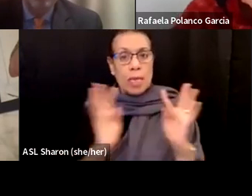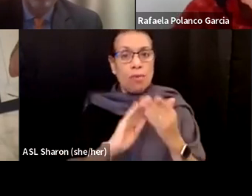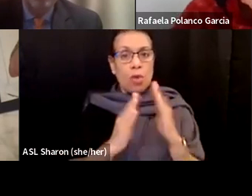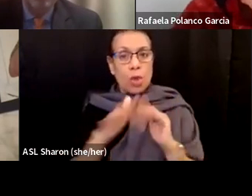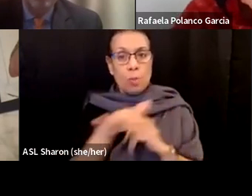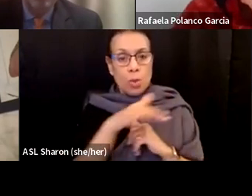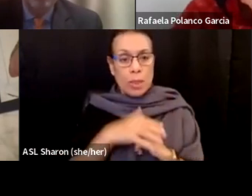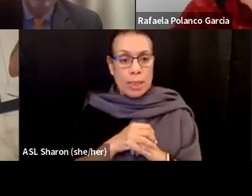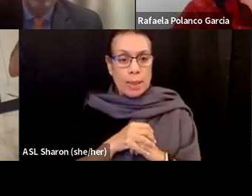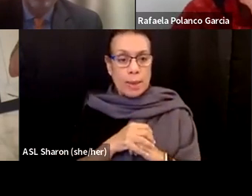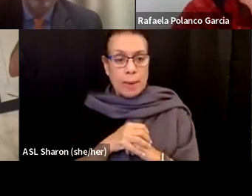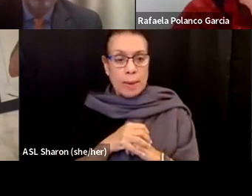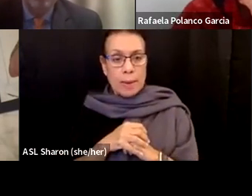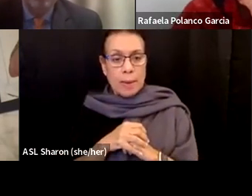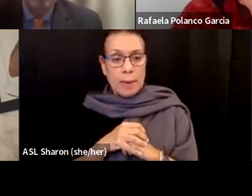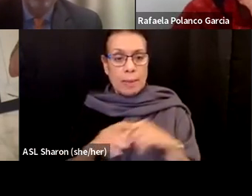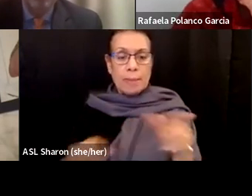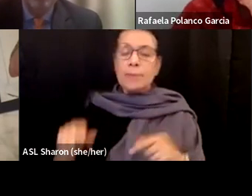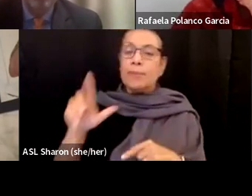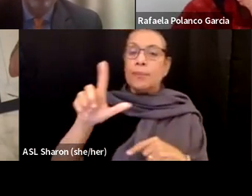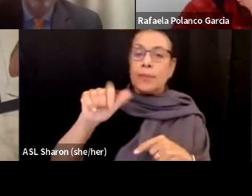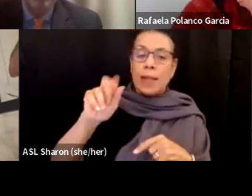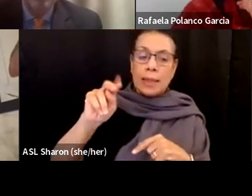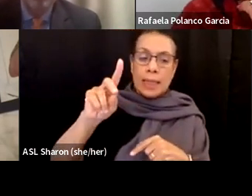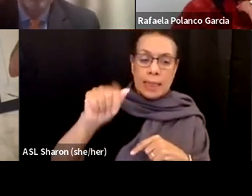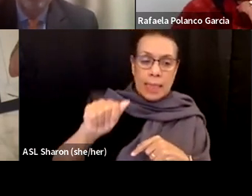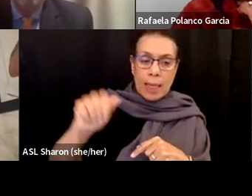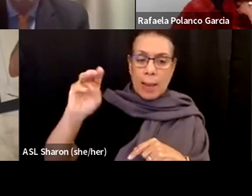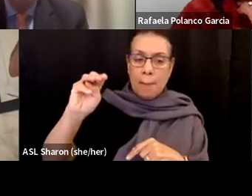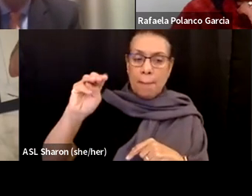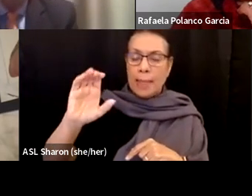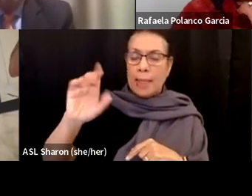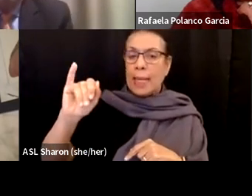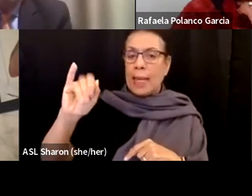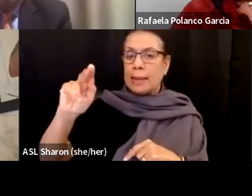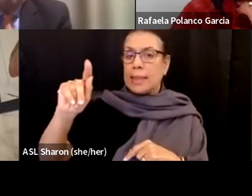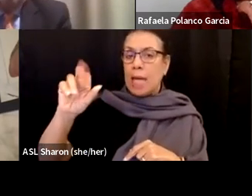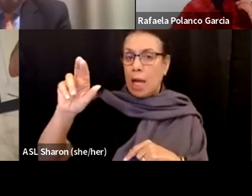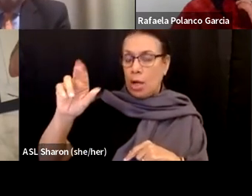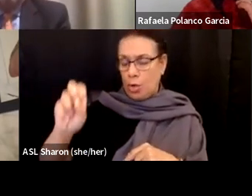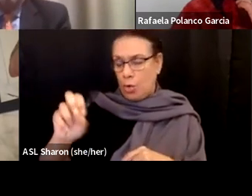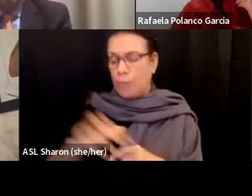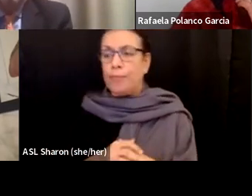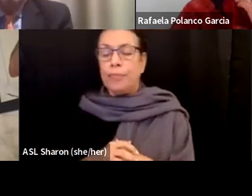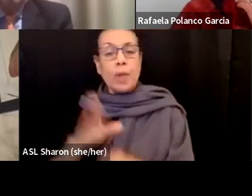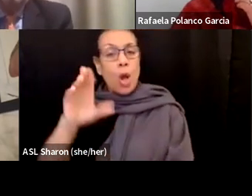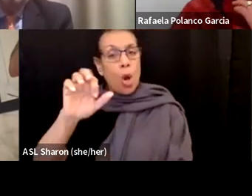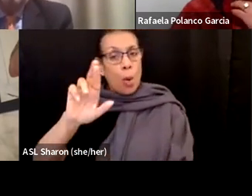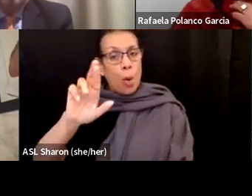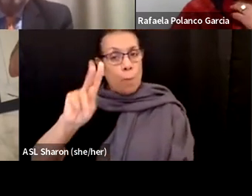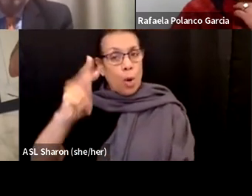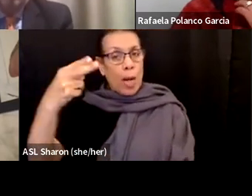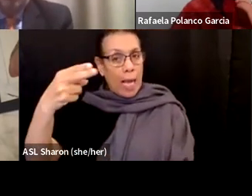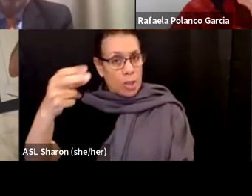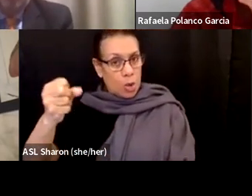and yes dr casilius i am on the call and the the burke high school has been